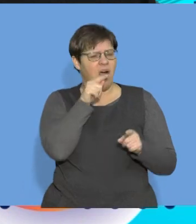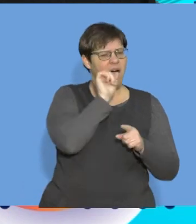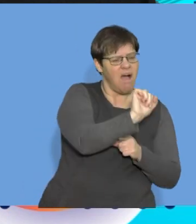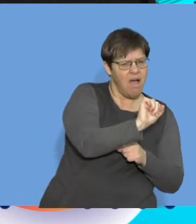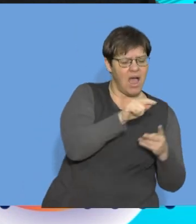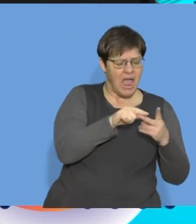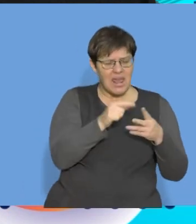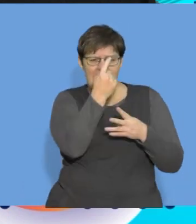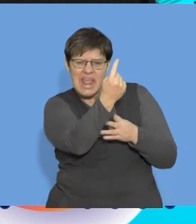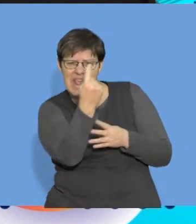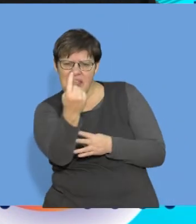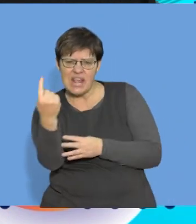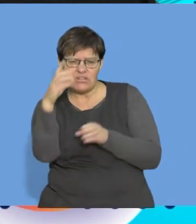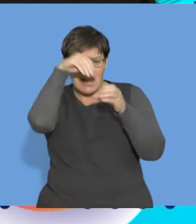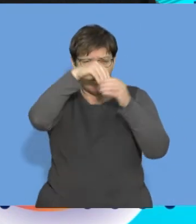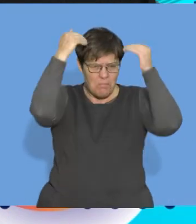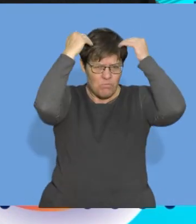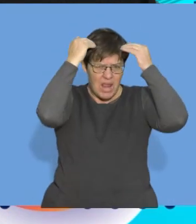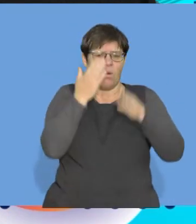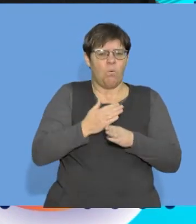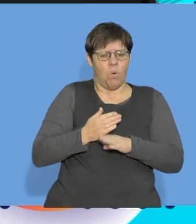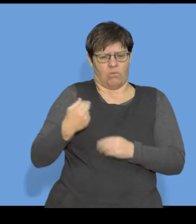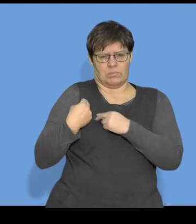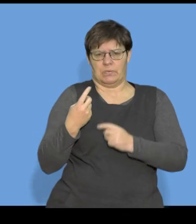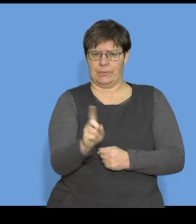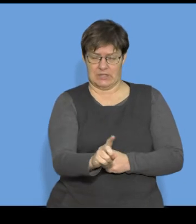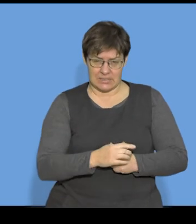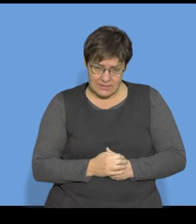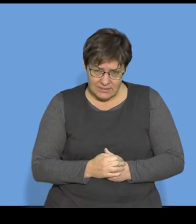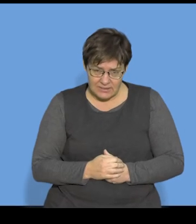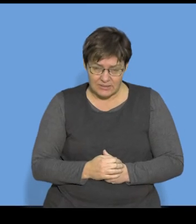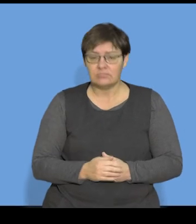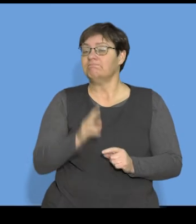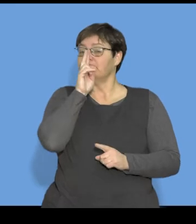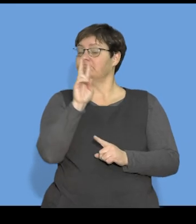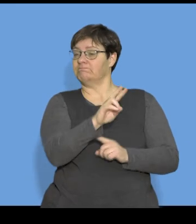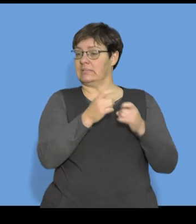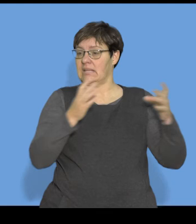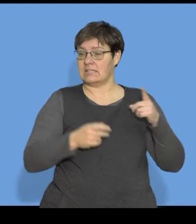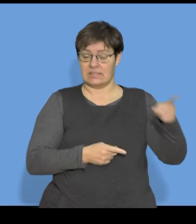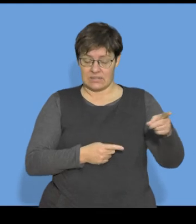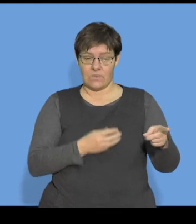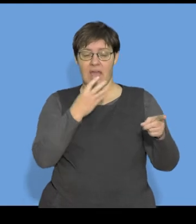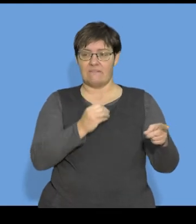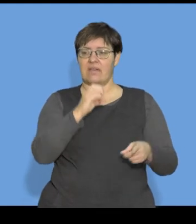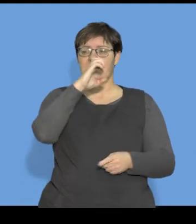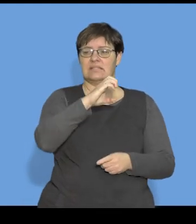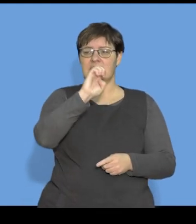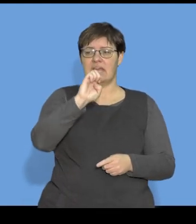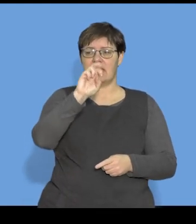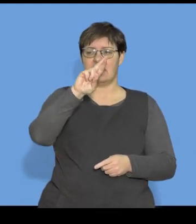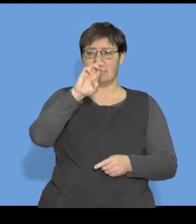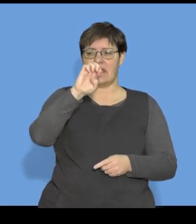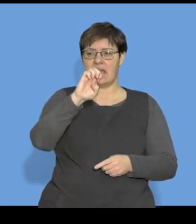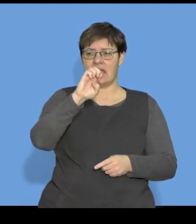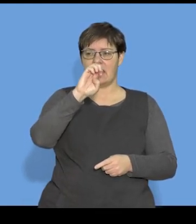function of each and every part of this brain. We start here. Here we've got the